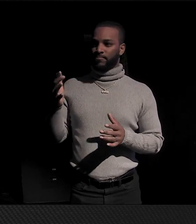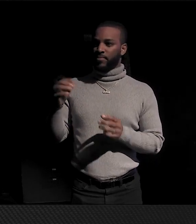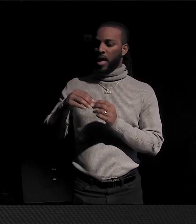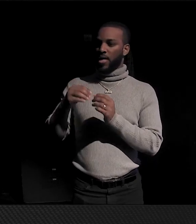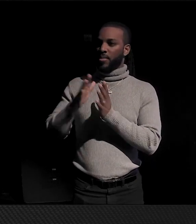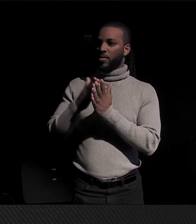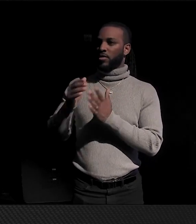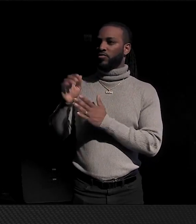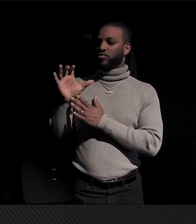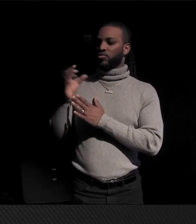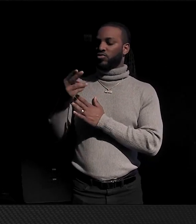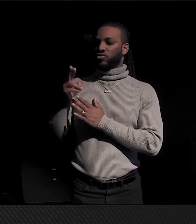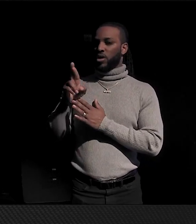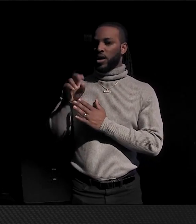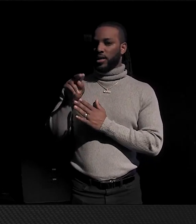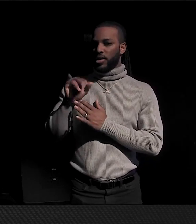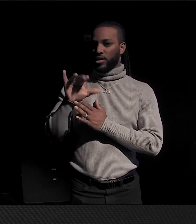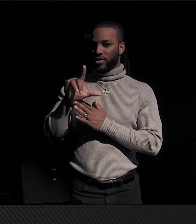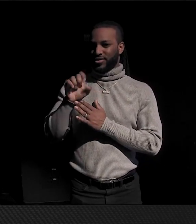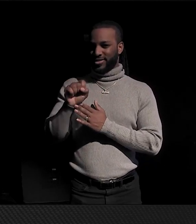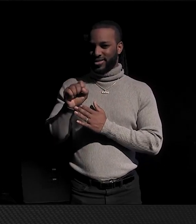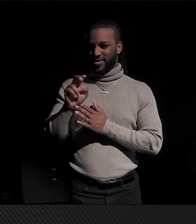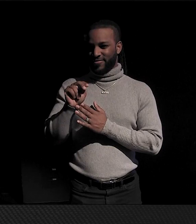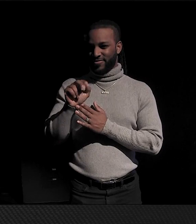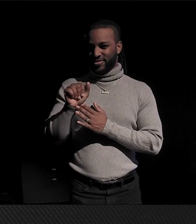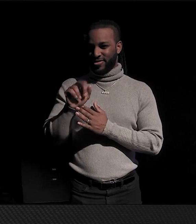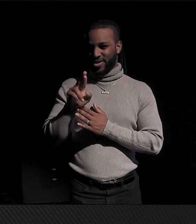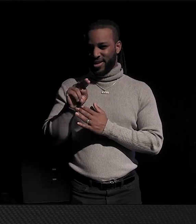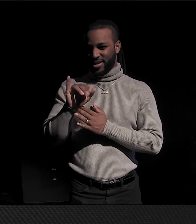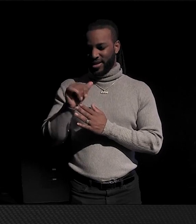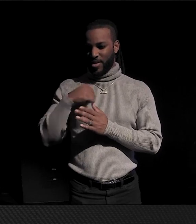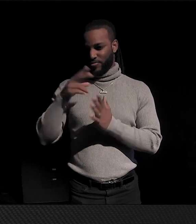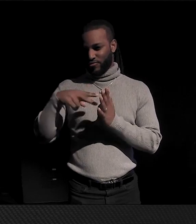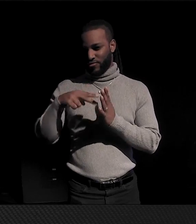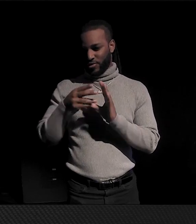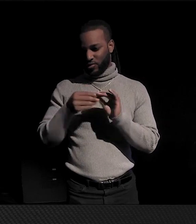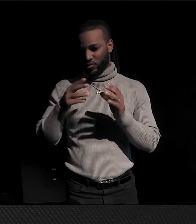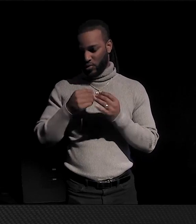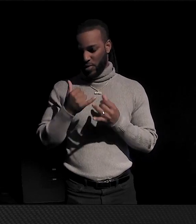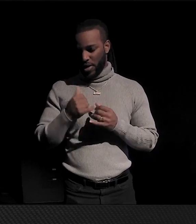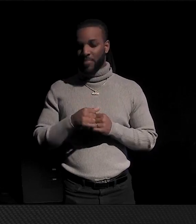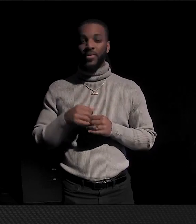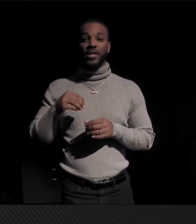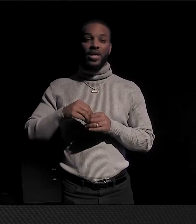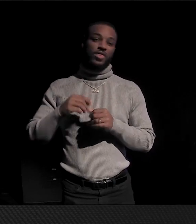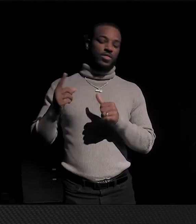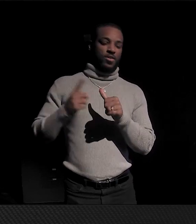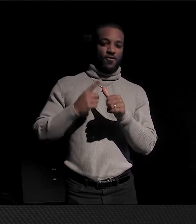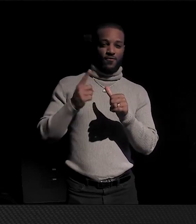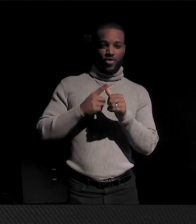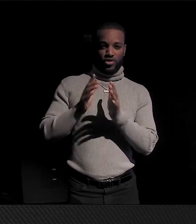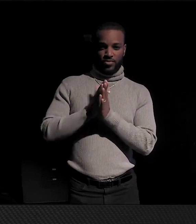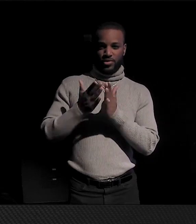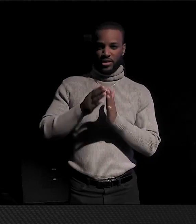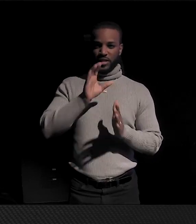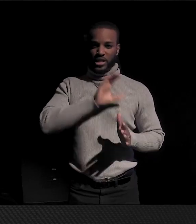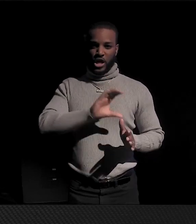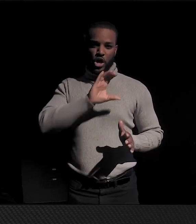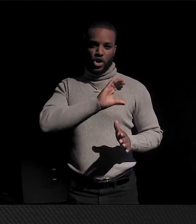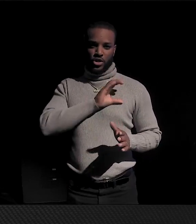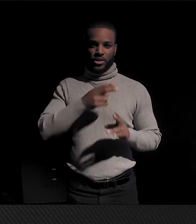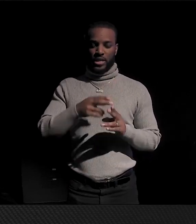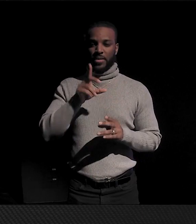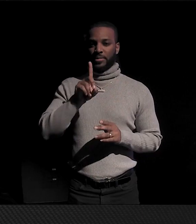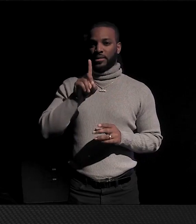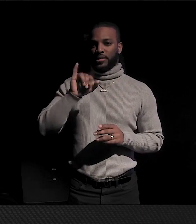in the book of Chronicles of Narnia, I'm reading this right now, there's a story where in the very first book, this character named